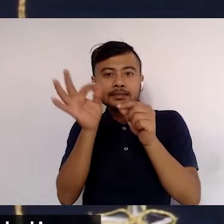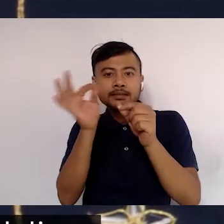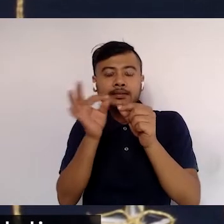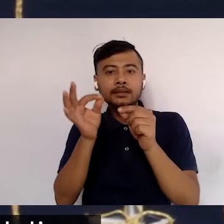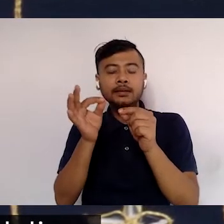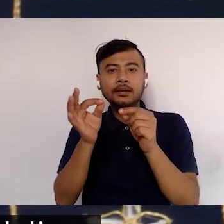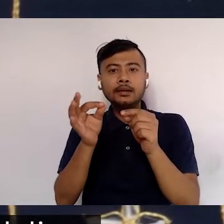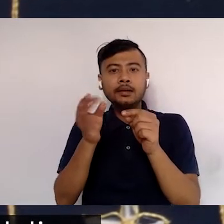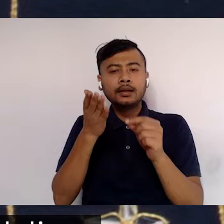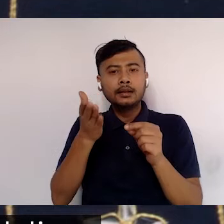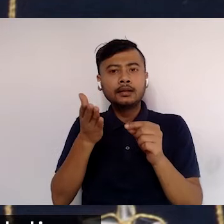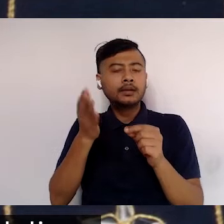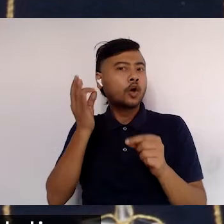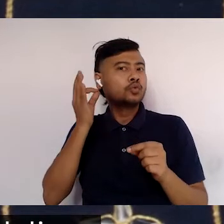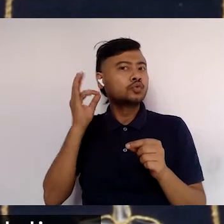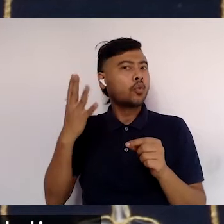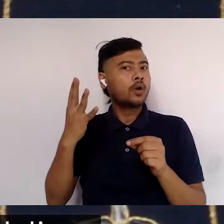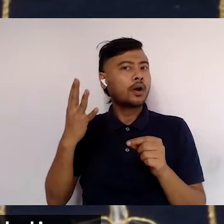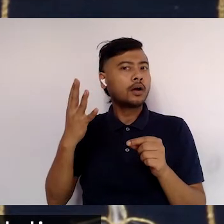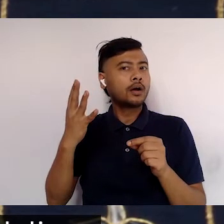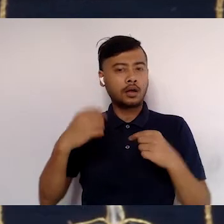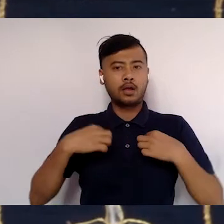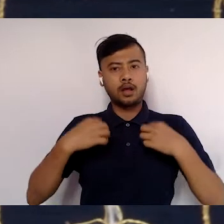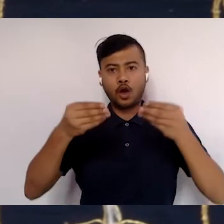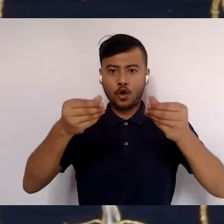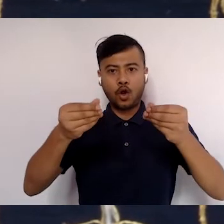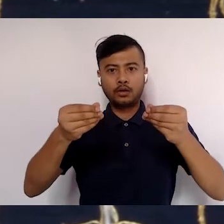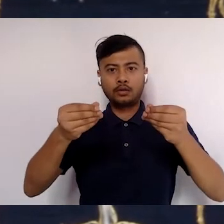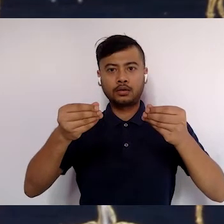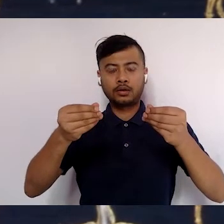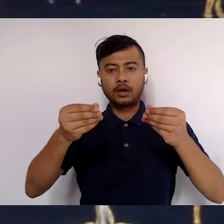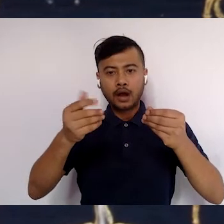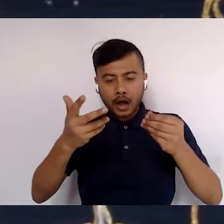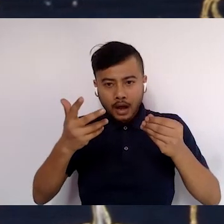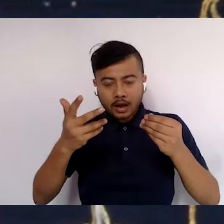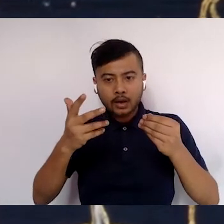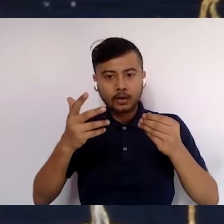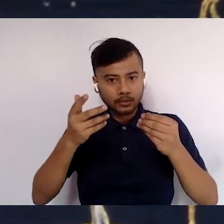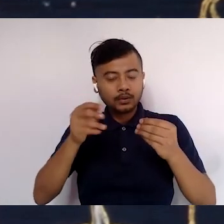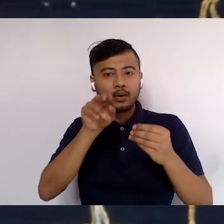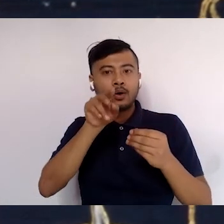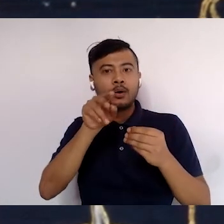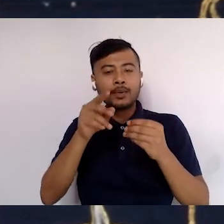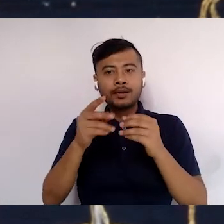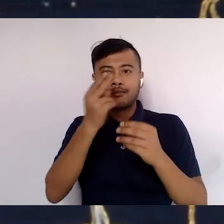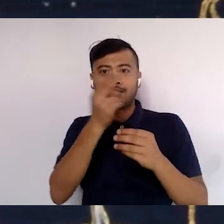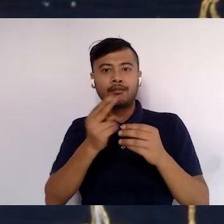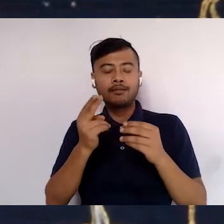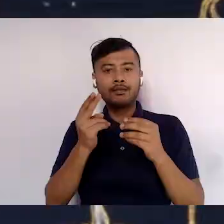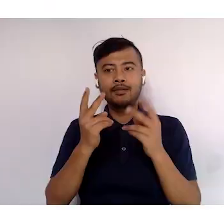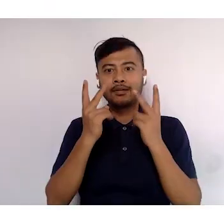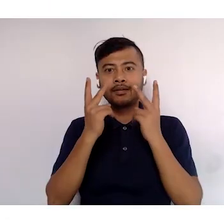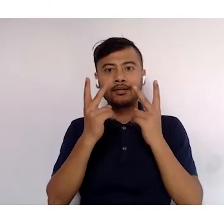The gold embroidery on the coarse cotton mixed with linen adds a layer of complexity. The makers chose this